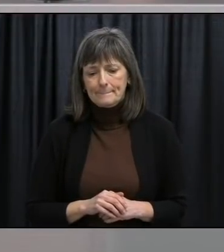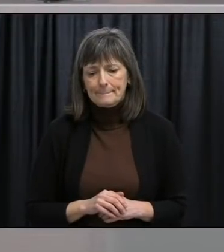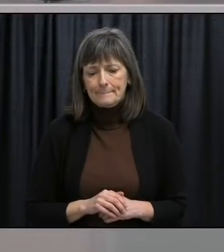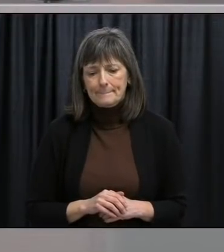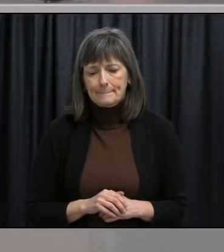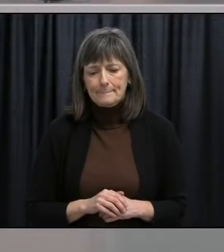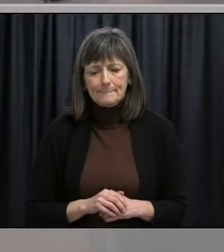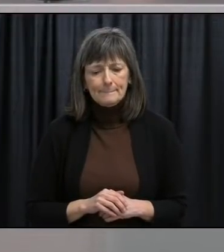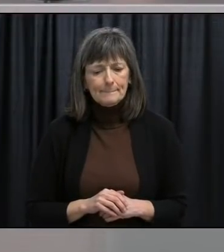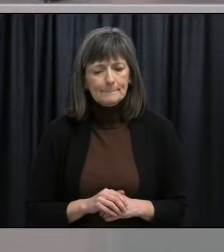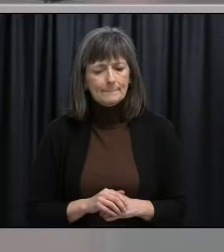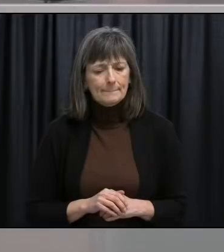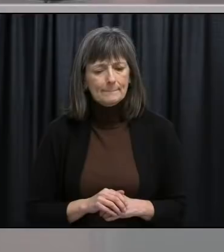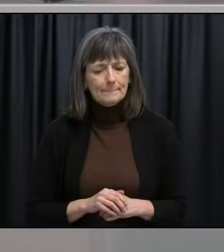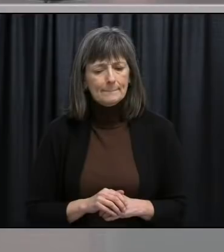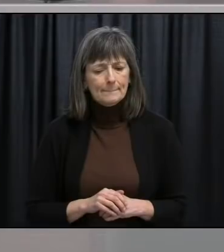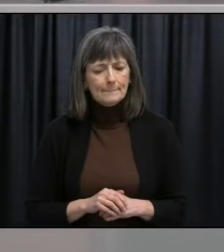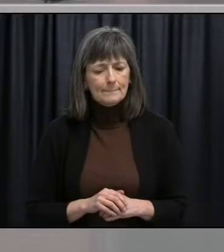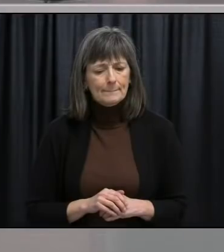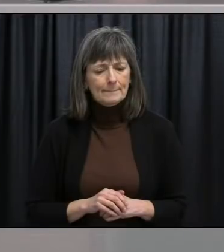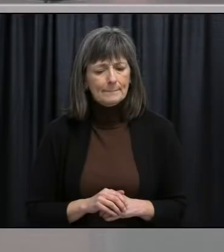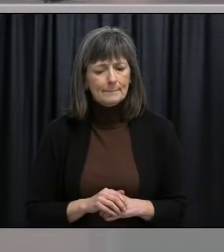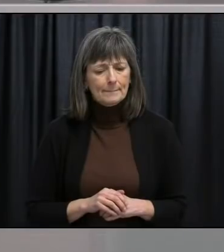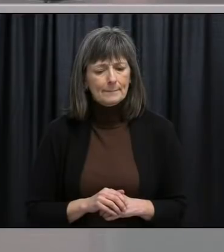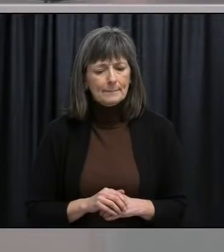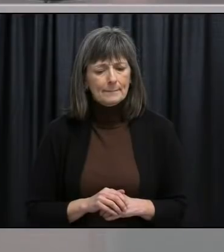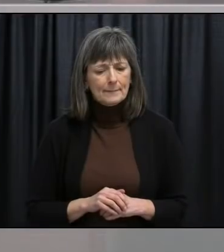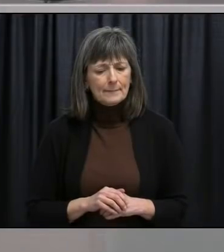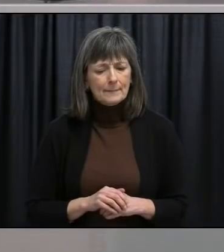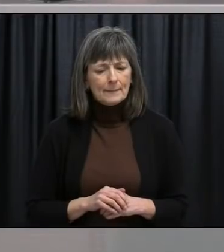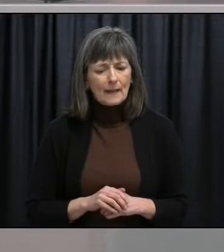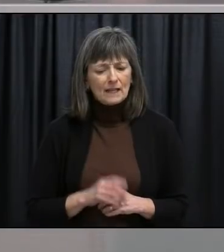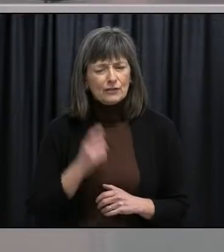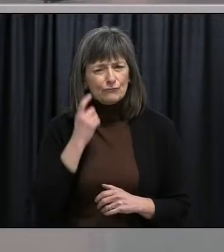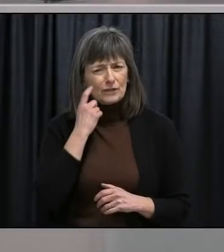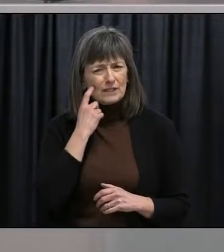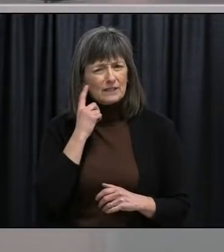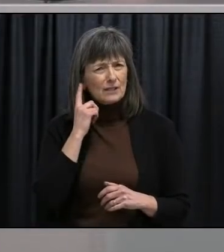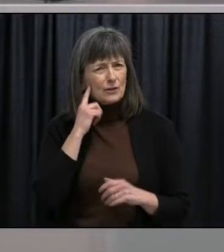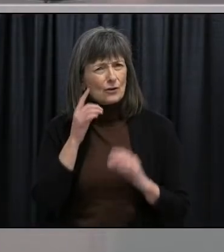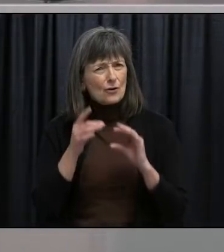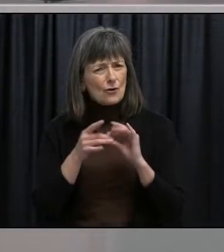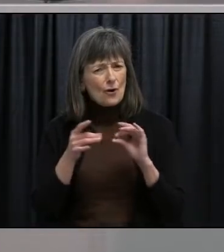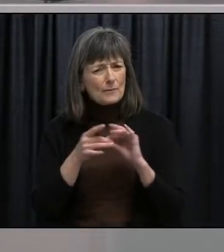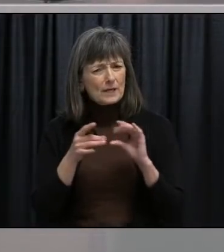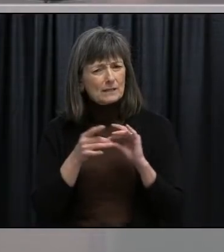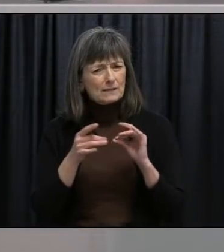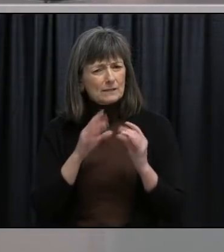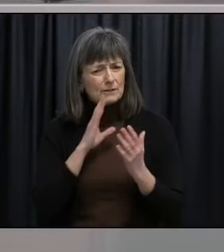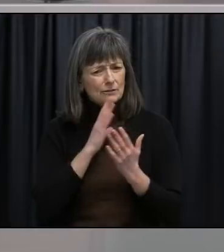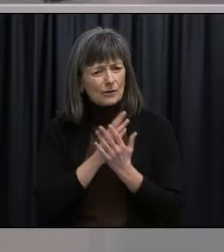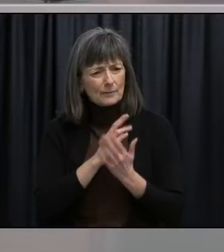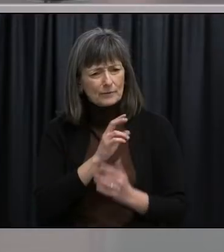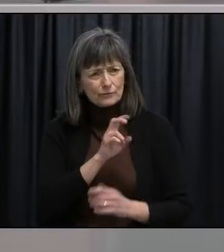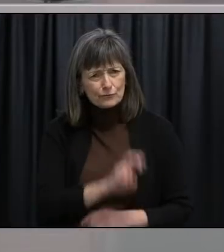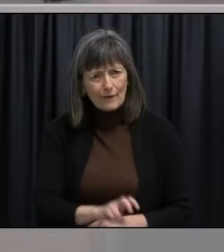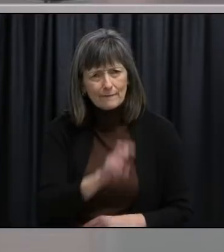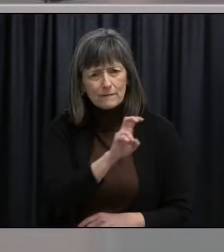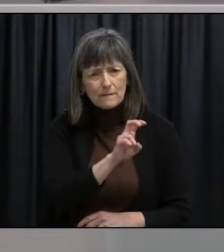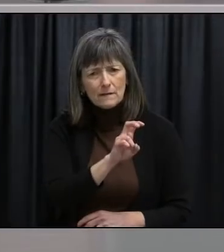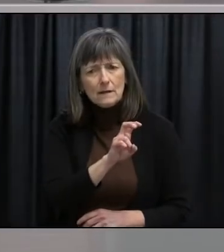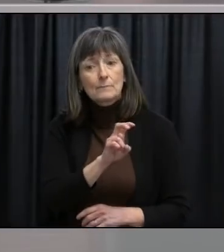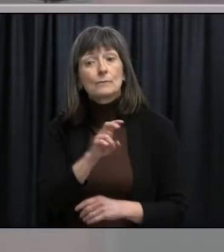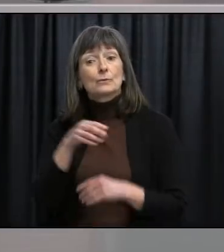The only passing reference I could believe was made to travel, but it strikes me with retail stores being open in other parts of the